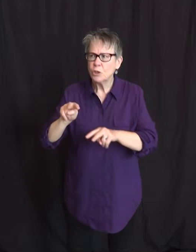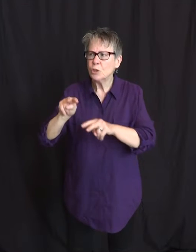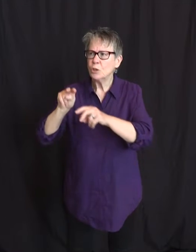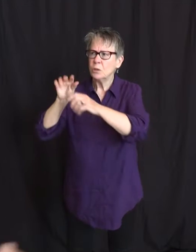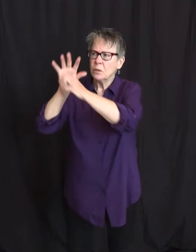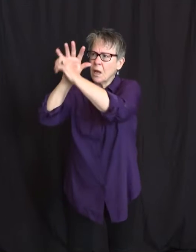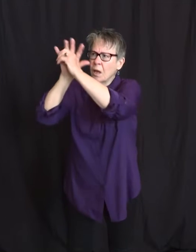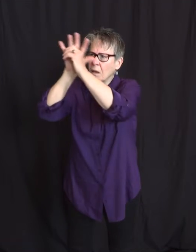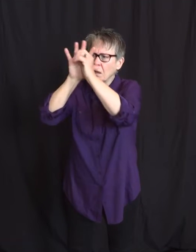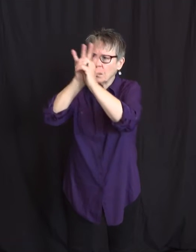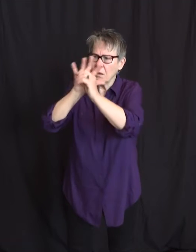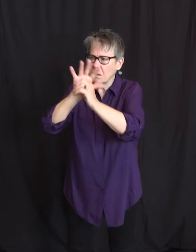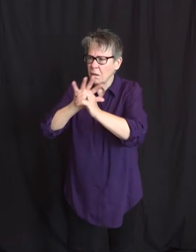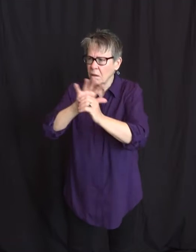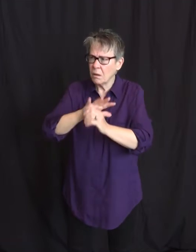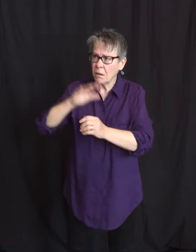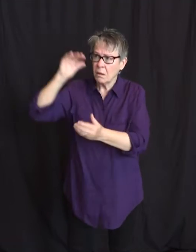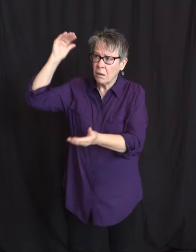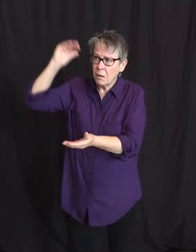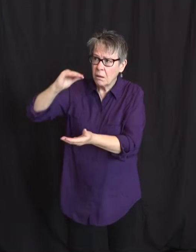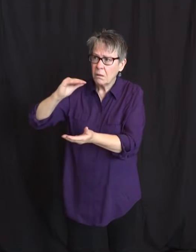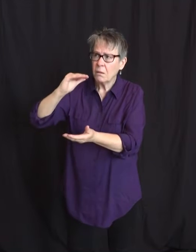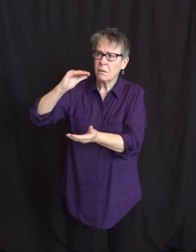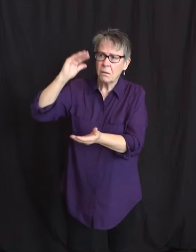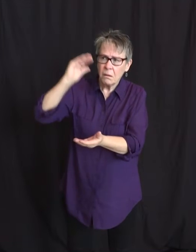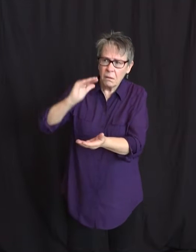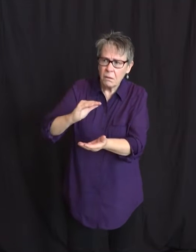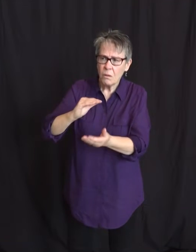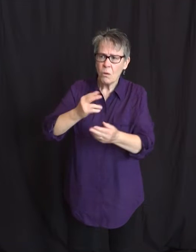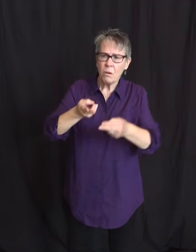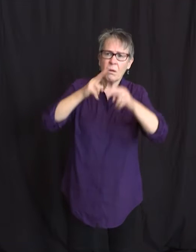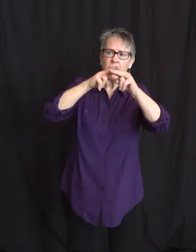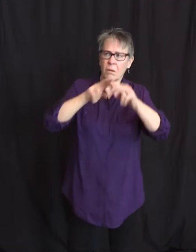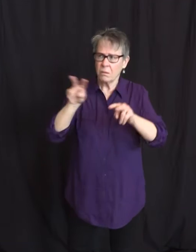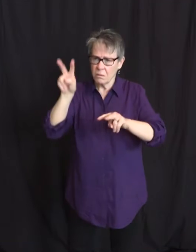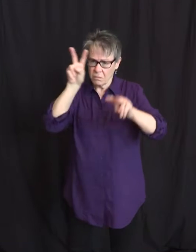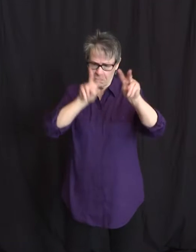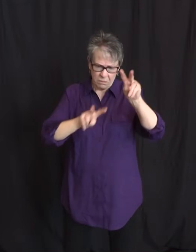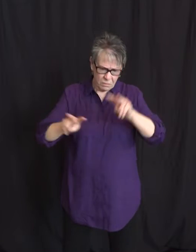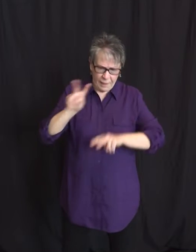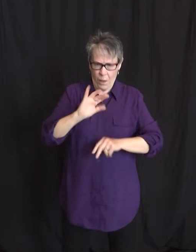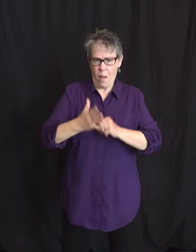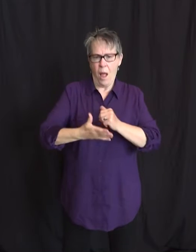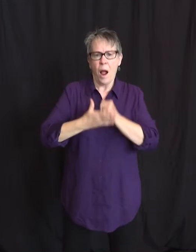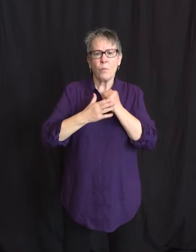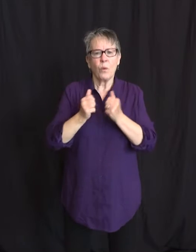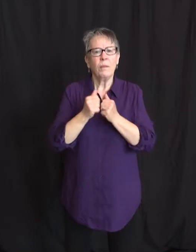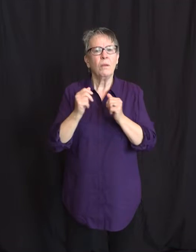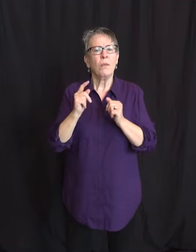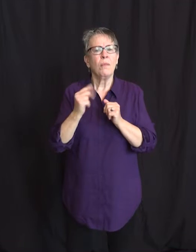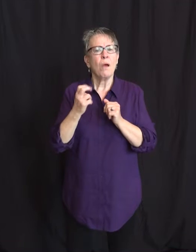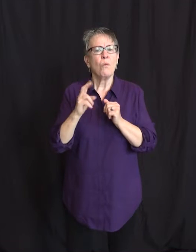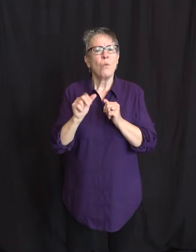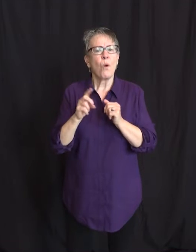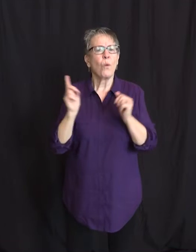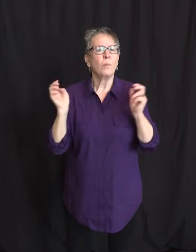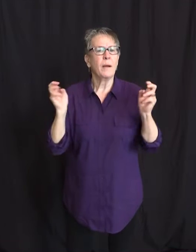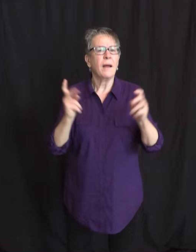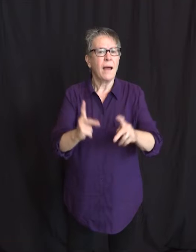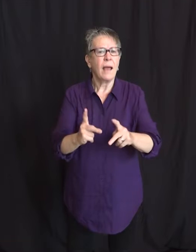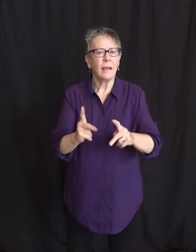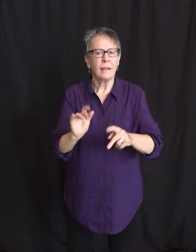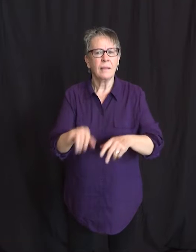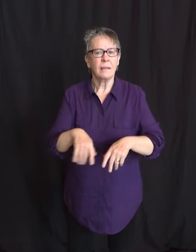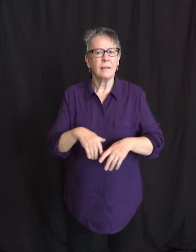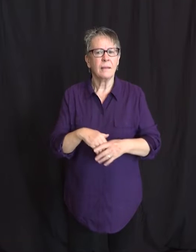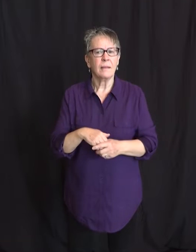Counties, Judy, staying the same in terms of the positive test results. These 6 counties still overwhelmingly have the